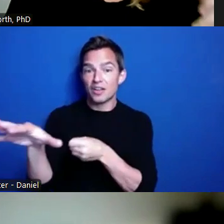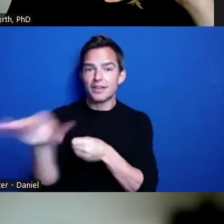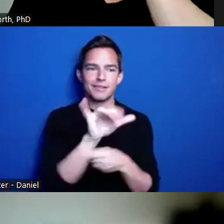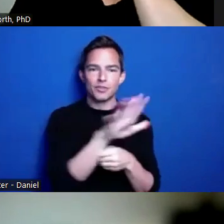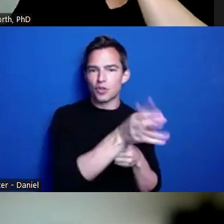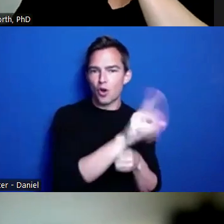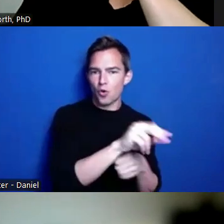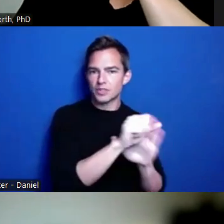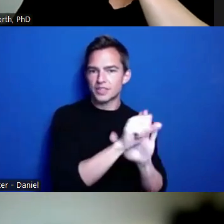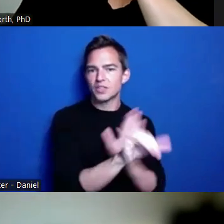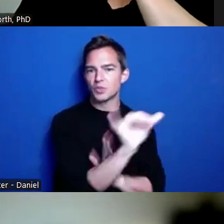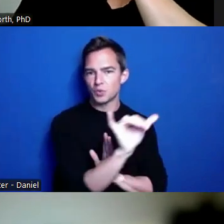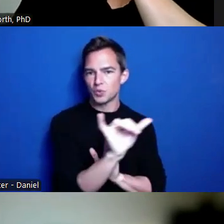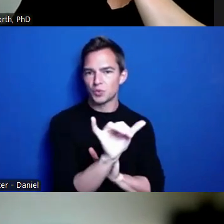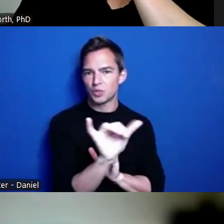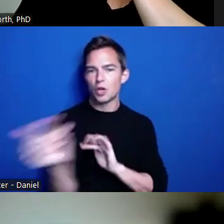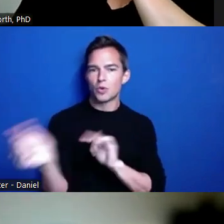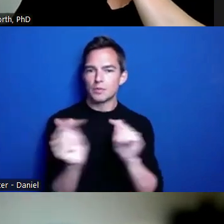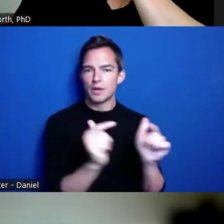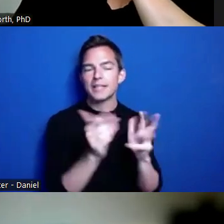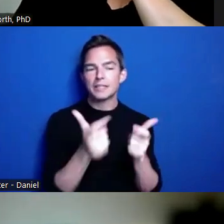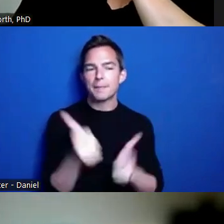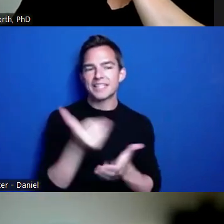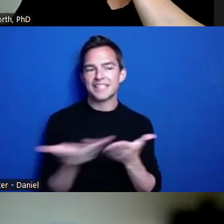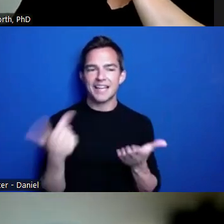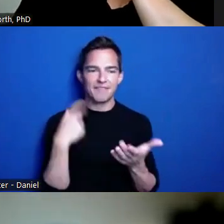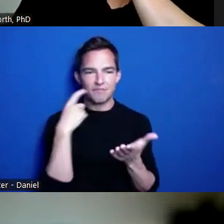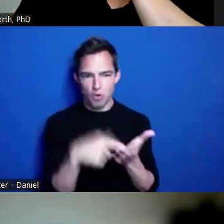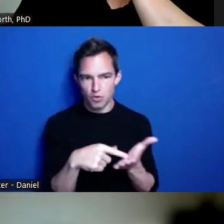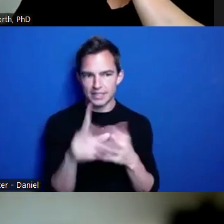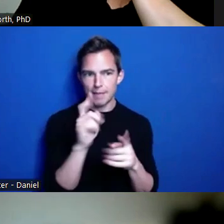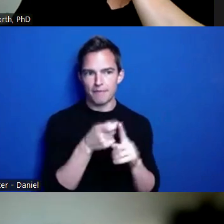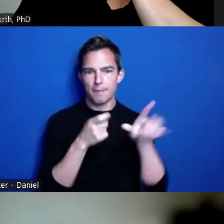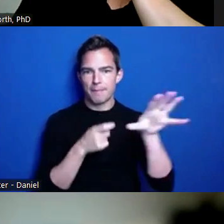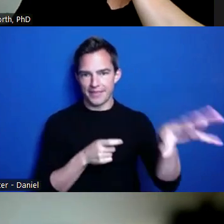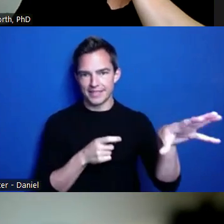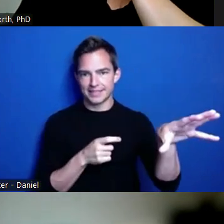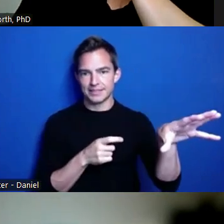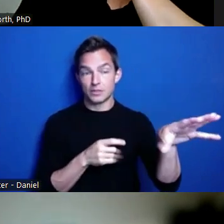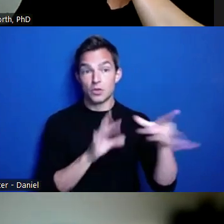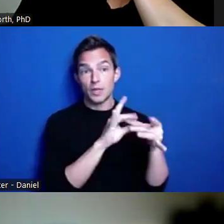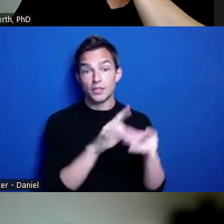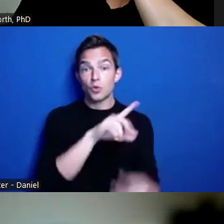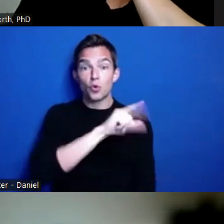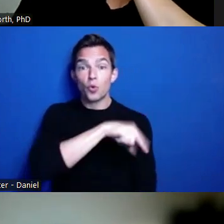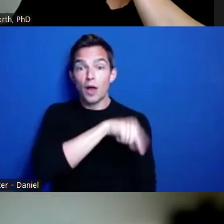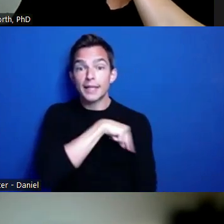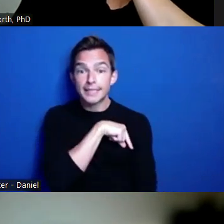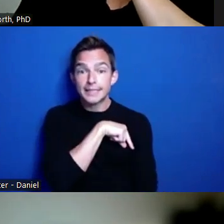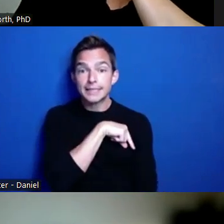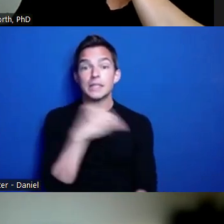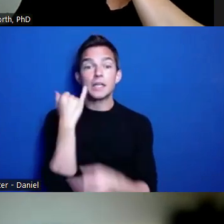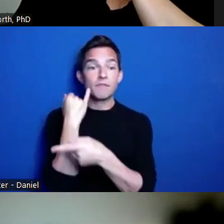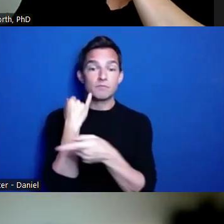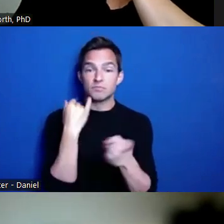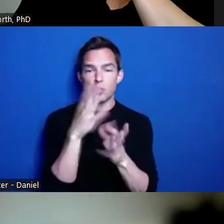I think that's the biggest thing that at least I'm seeing coming out of this. In terms of quality, I mean, I'm just